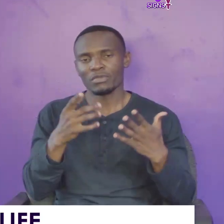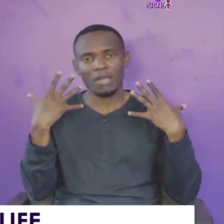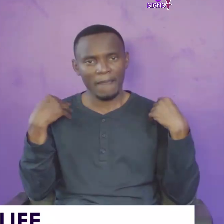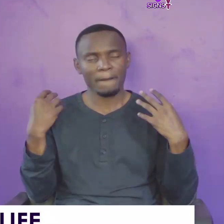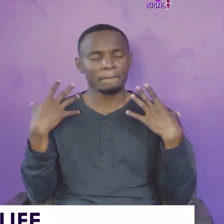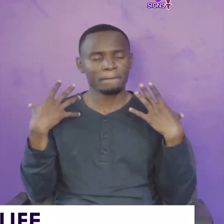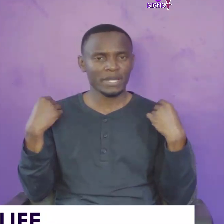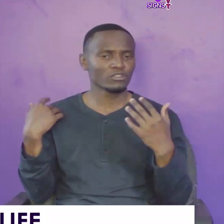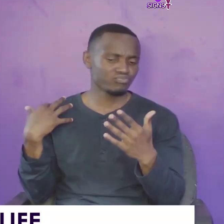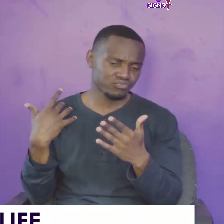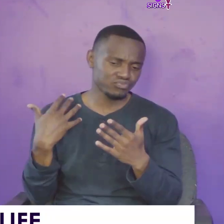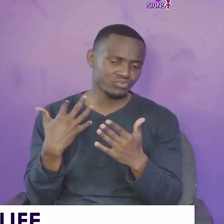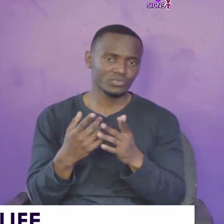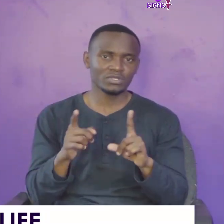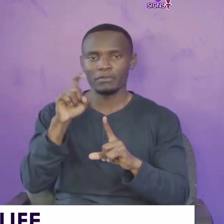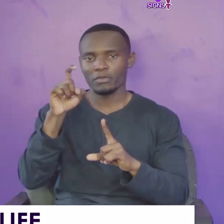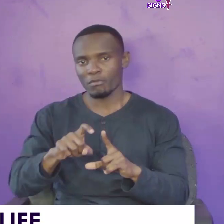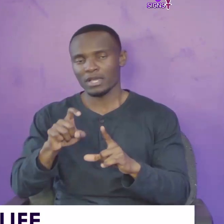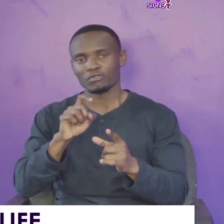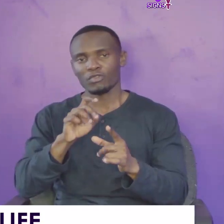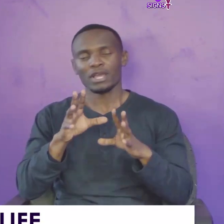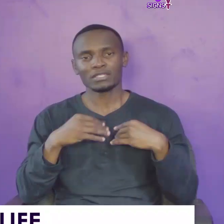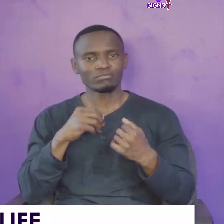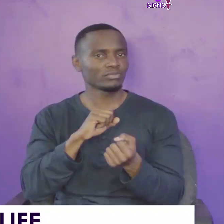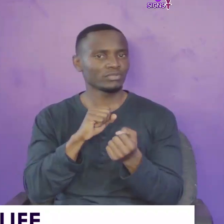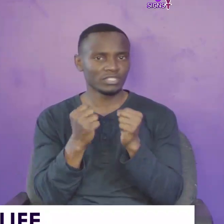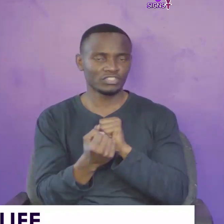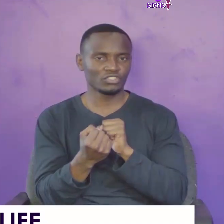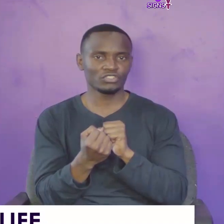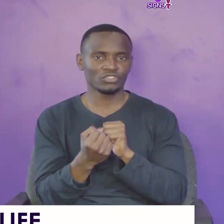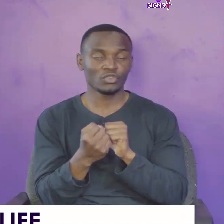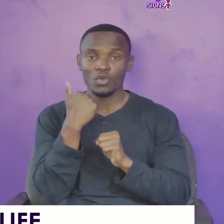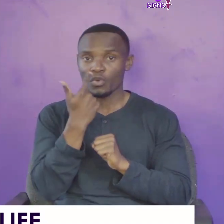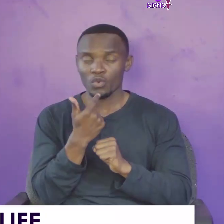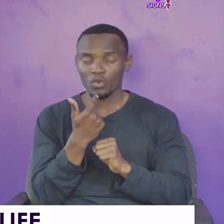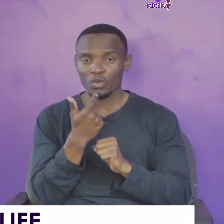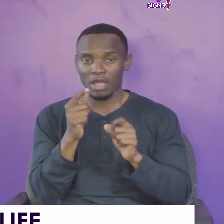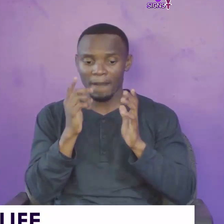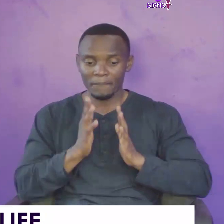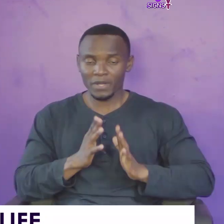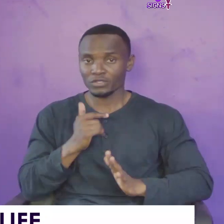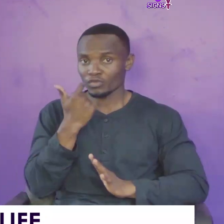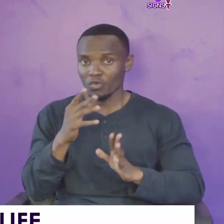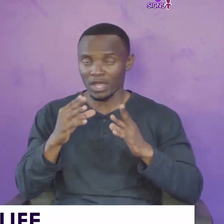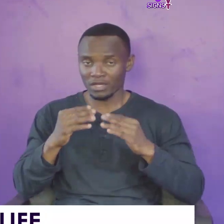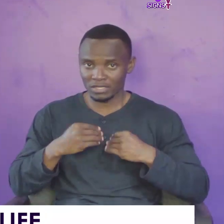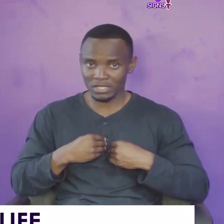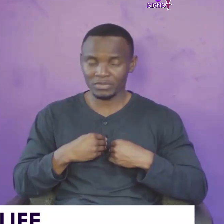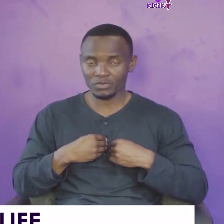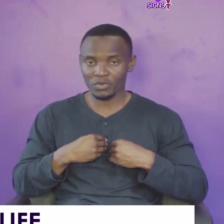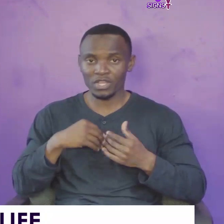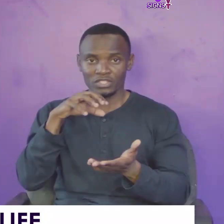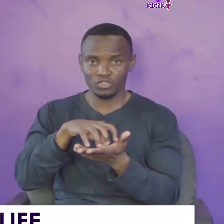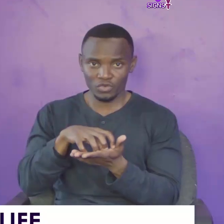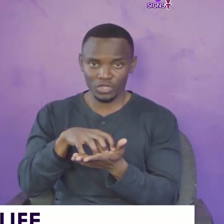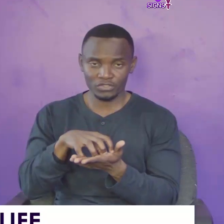you have to adapt to the new you who embraces ethical conduct and practices it on a daily basis so